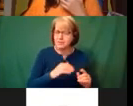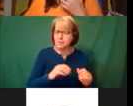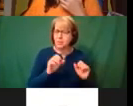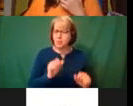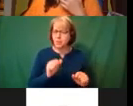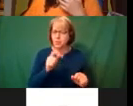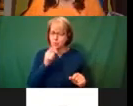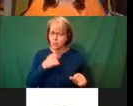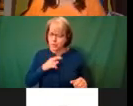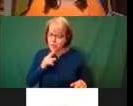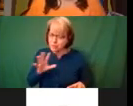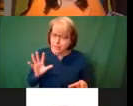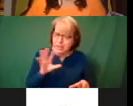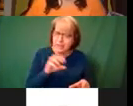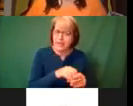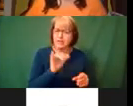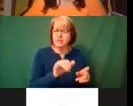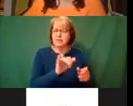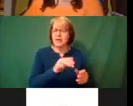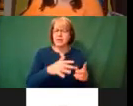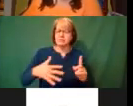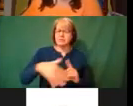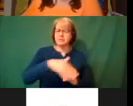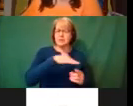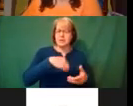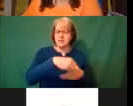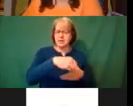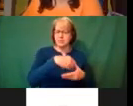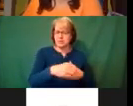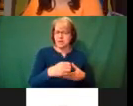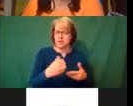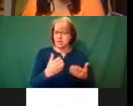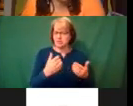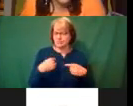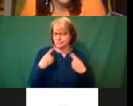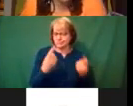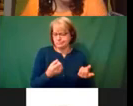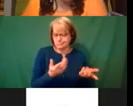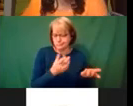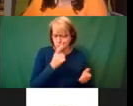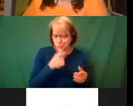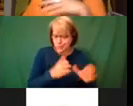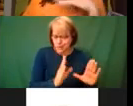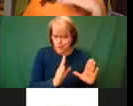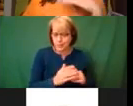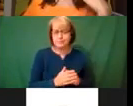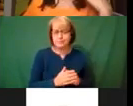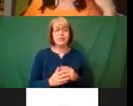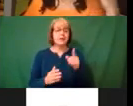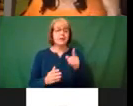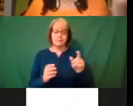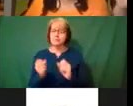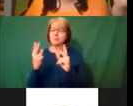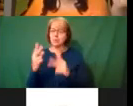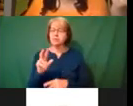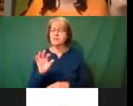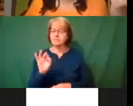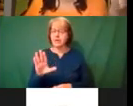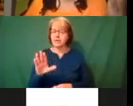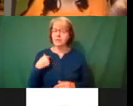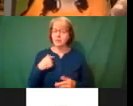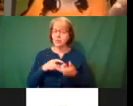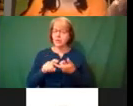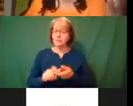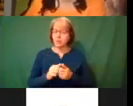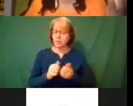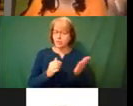in a very particular way. This was about 2 years ago, and she posted this on Facebook to those of us who were friends with her on Facebook.